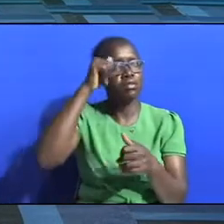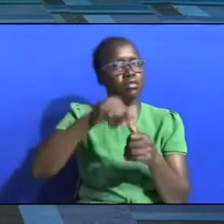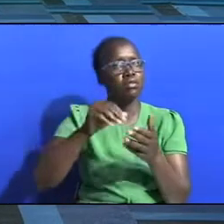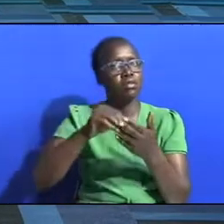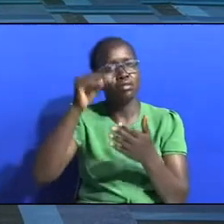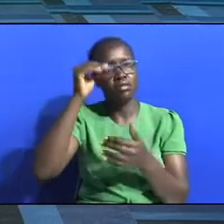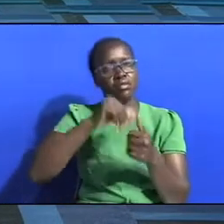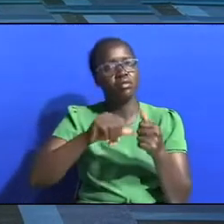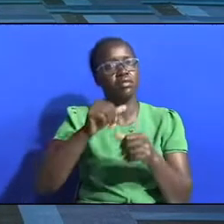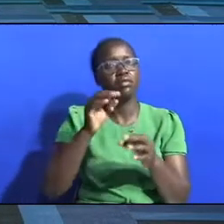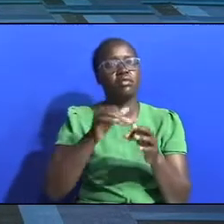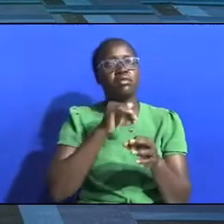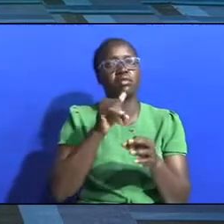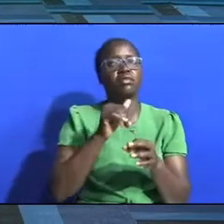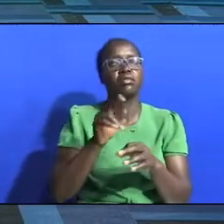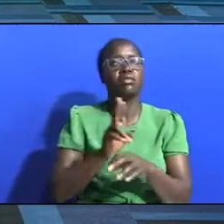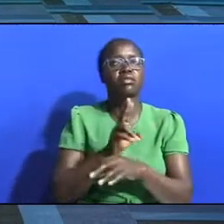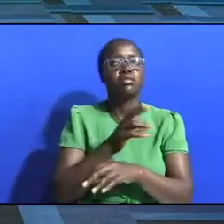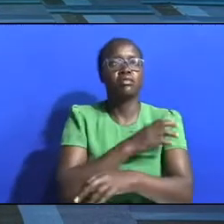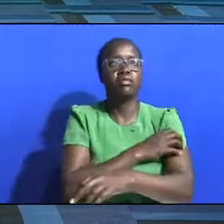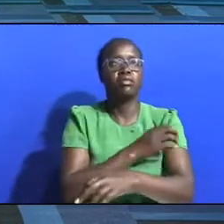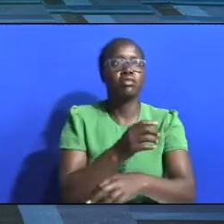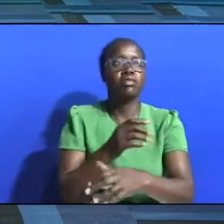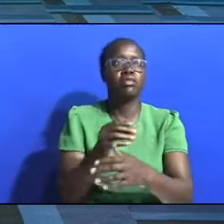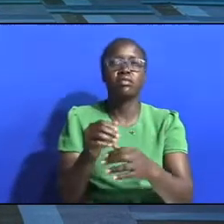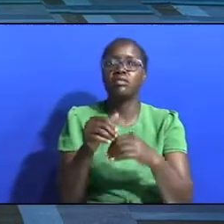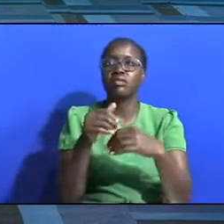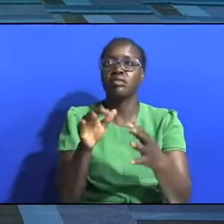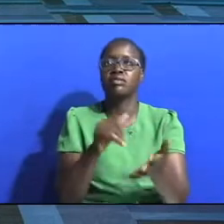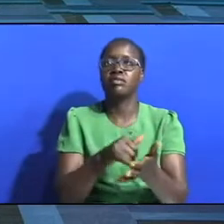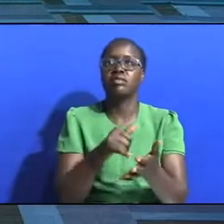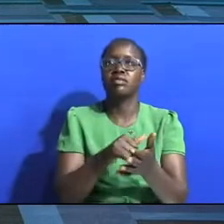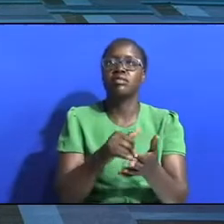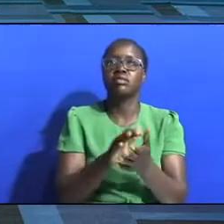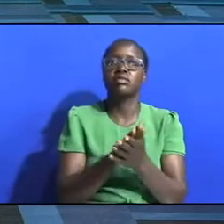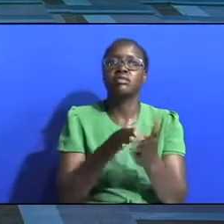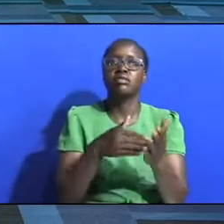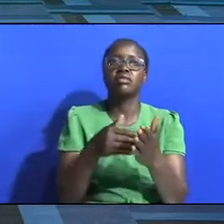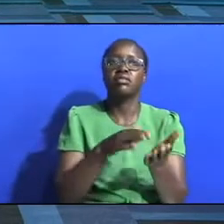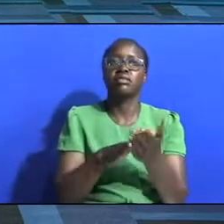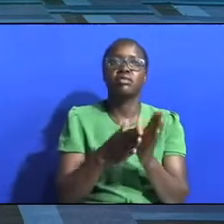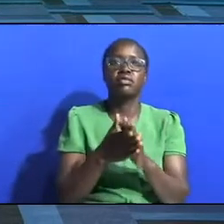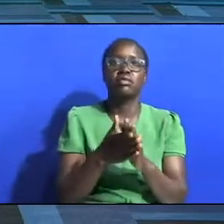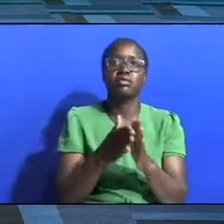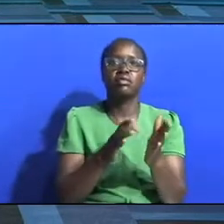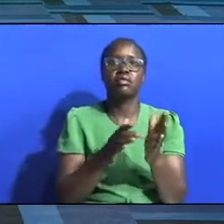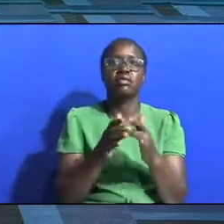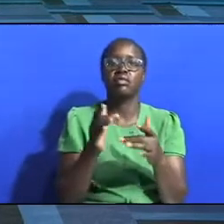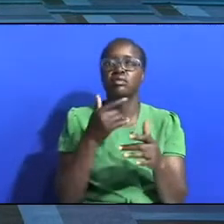about if we don't use our muscle, we lose it and we get weak? This is what the